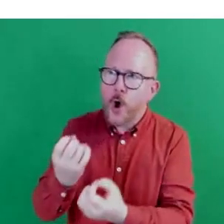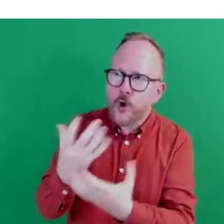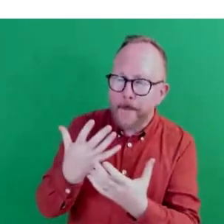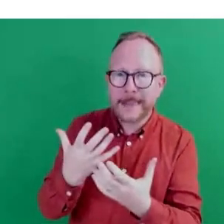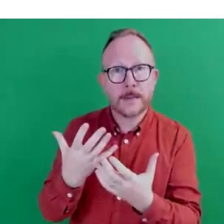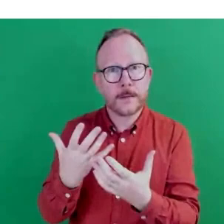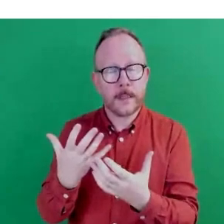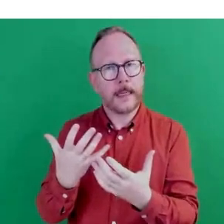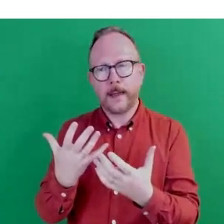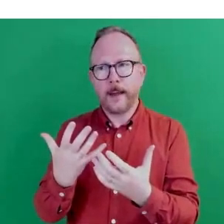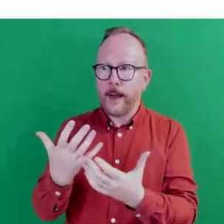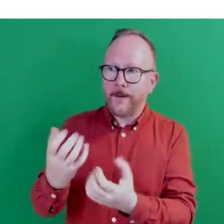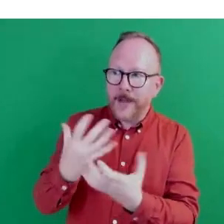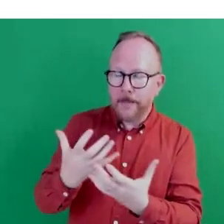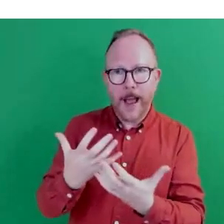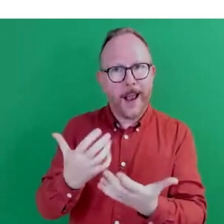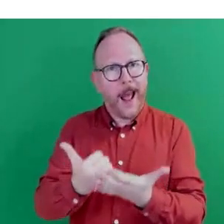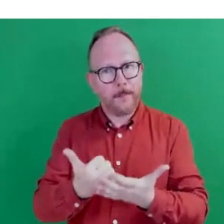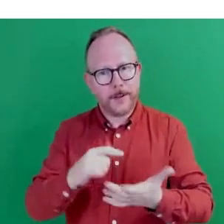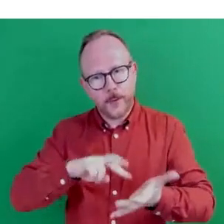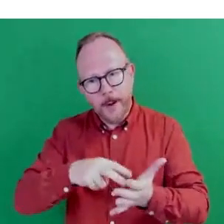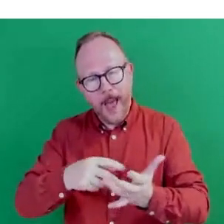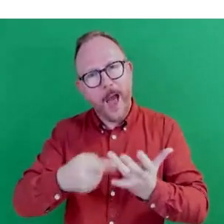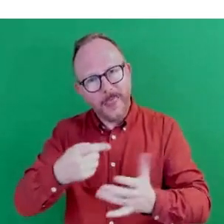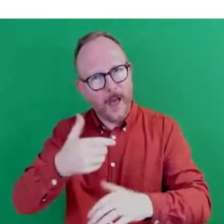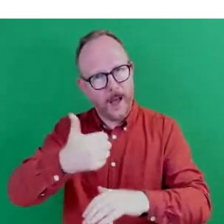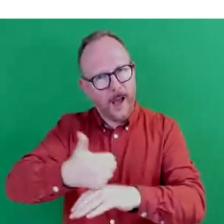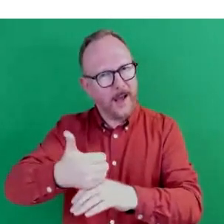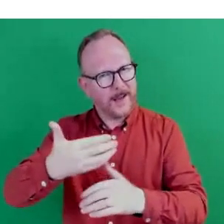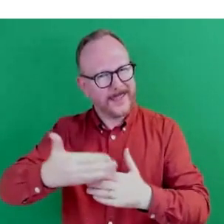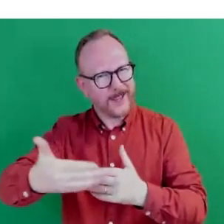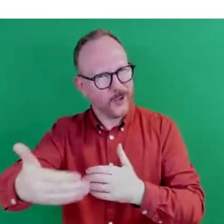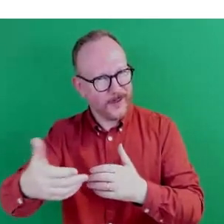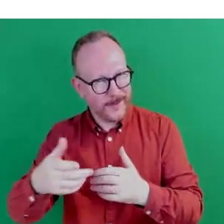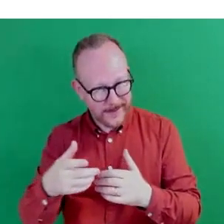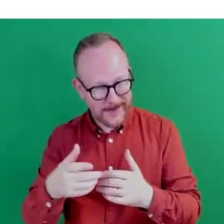sessions. Thank you once again to my panelists. Thank you to everyone who's tuned in this